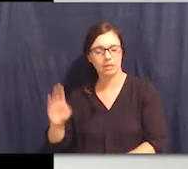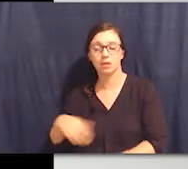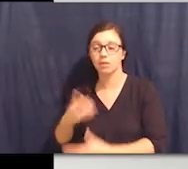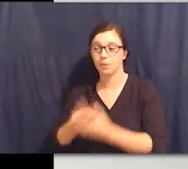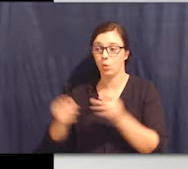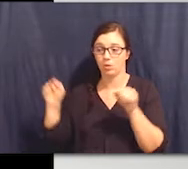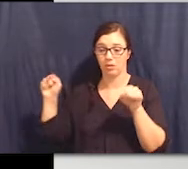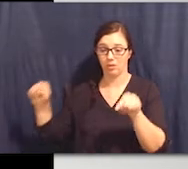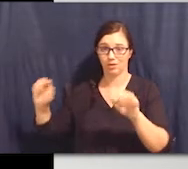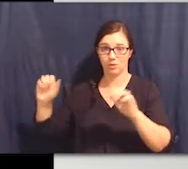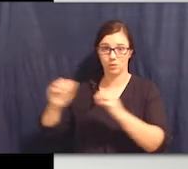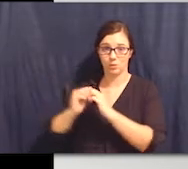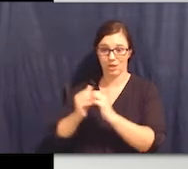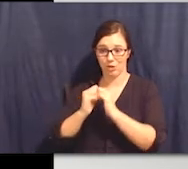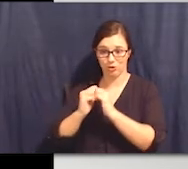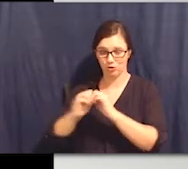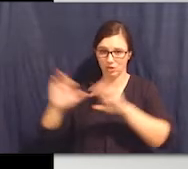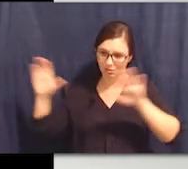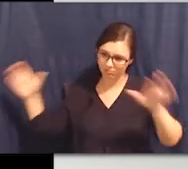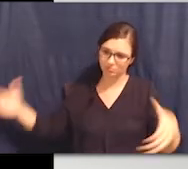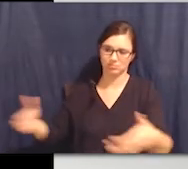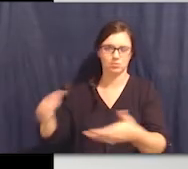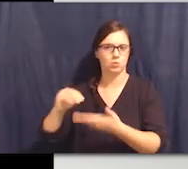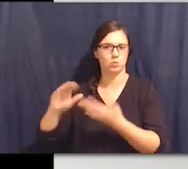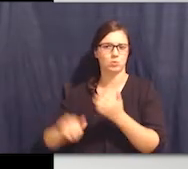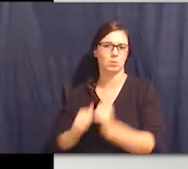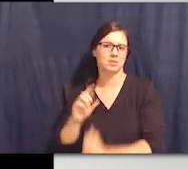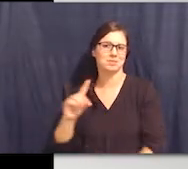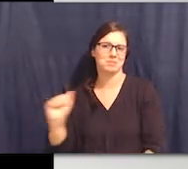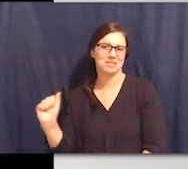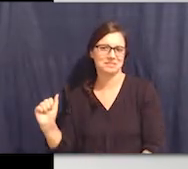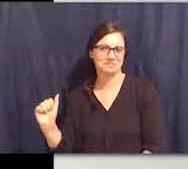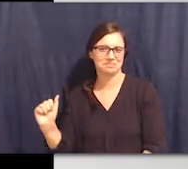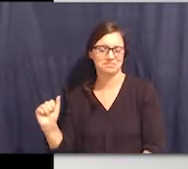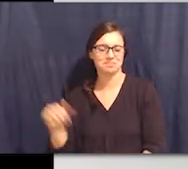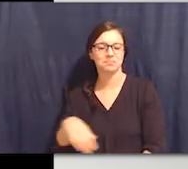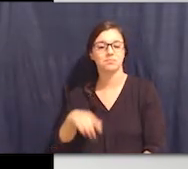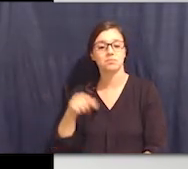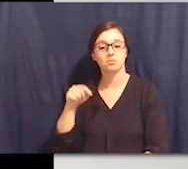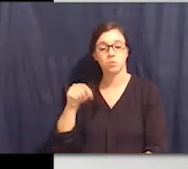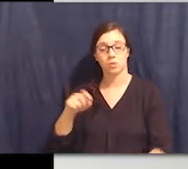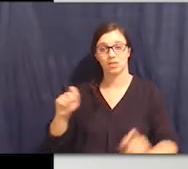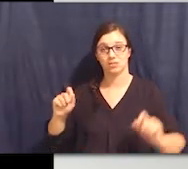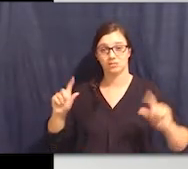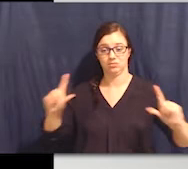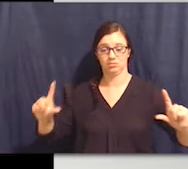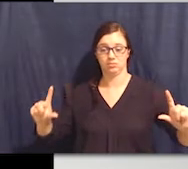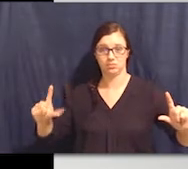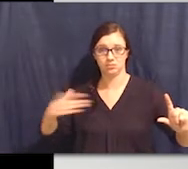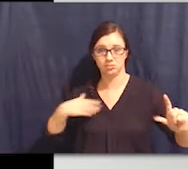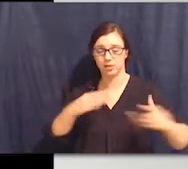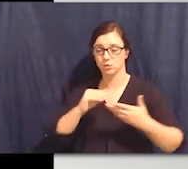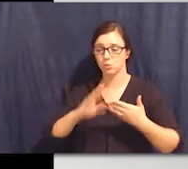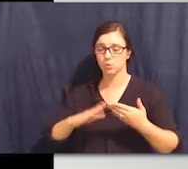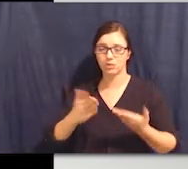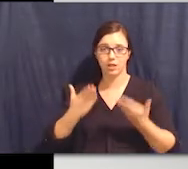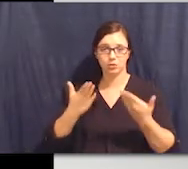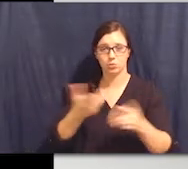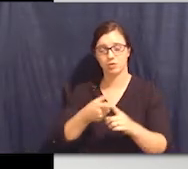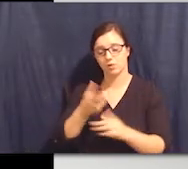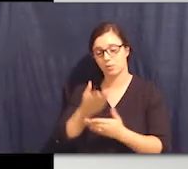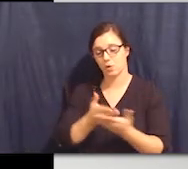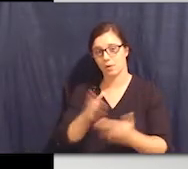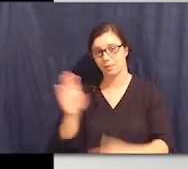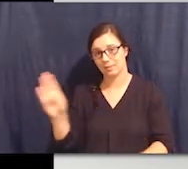both of those together make up the big world of students with disabilities. So this FastFact takes those students who are eligible under Part